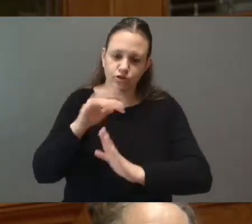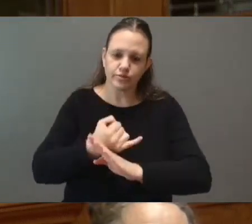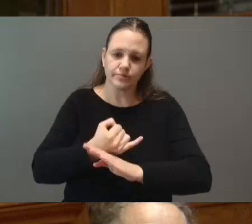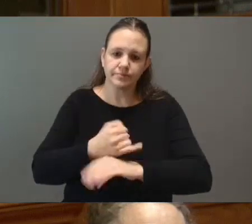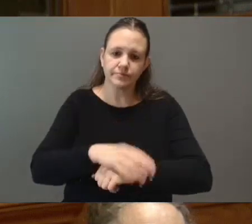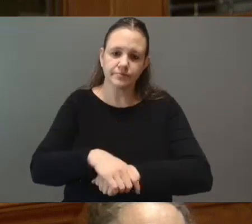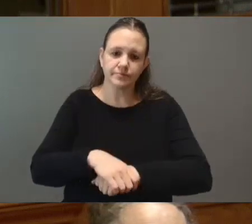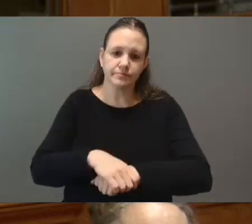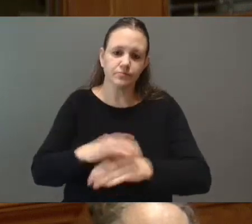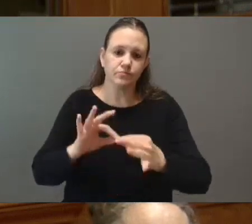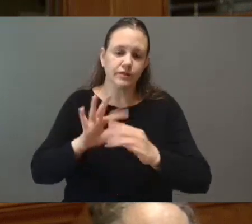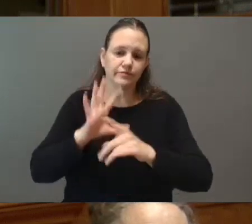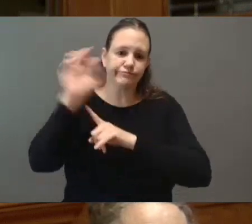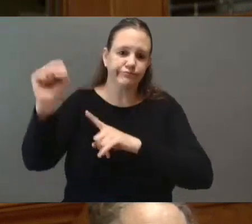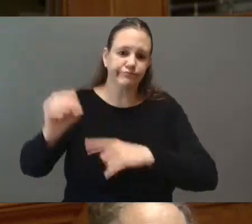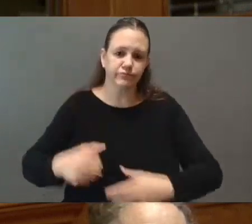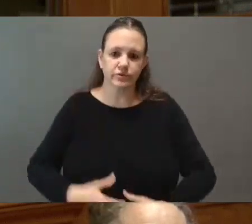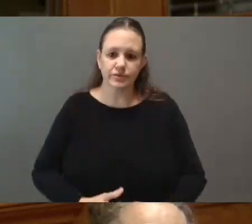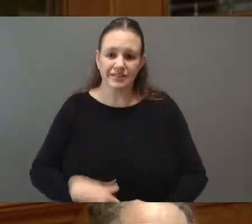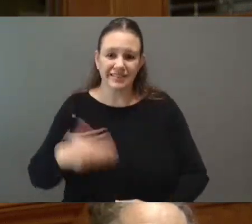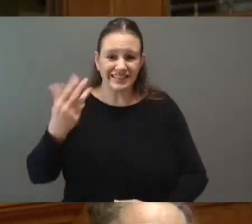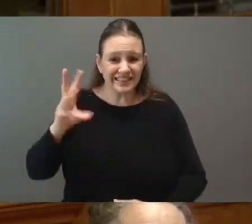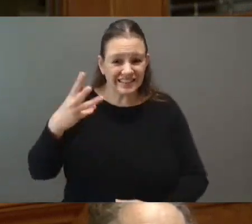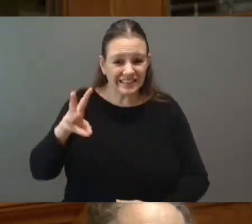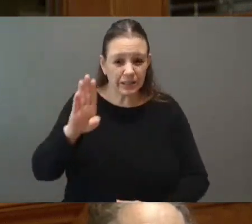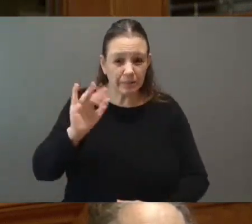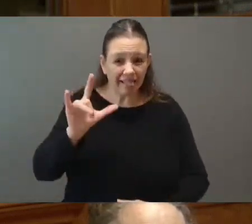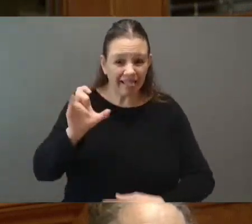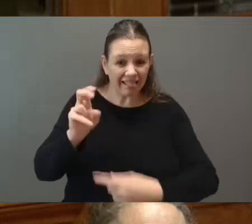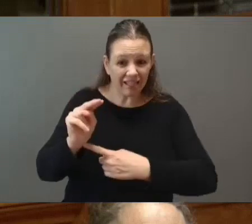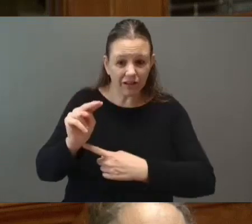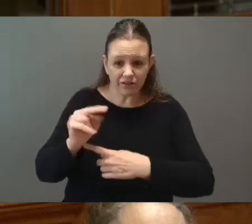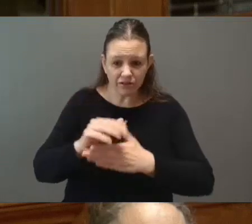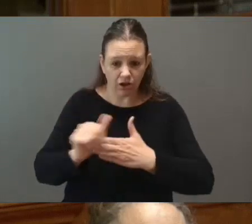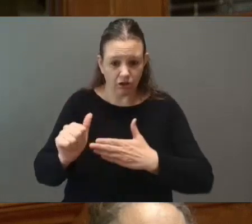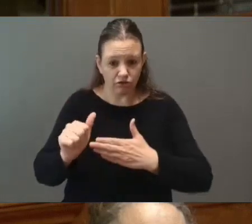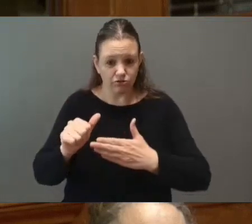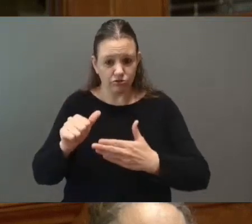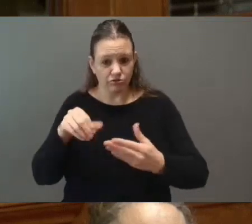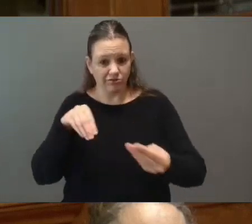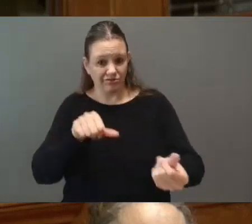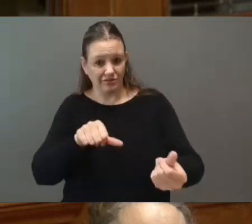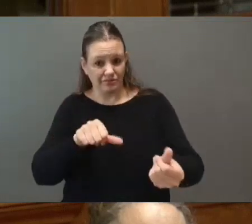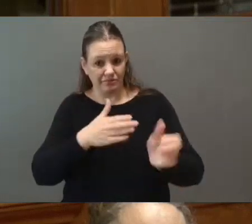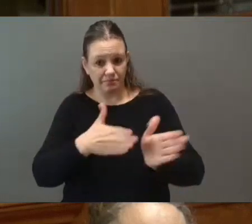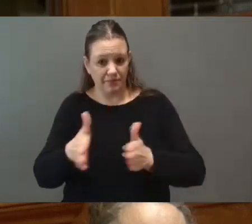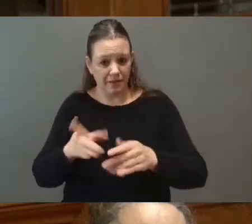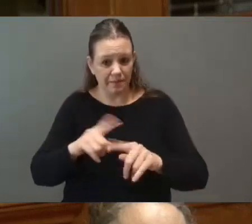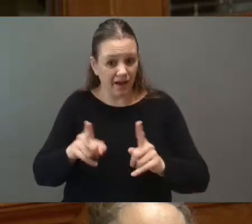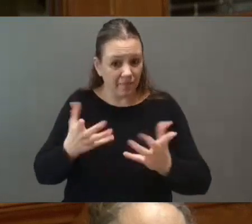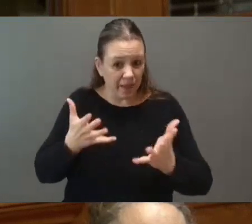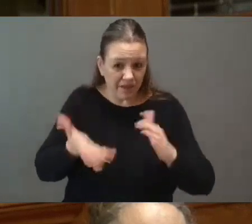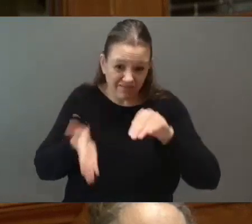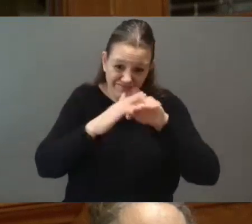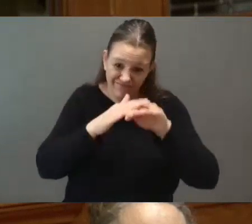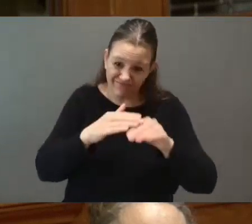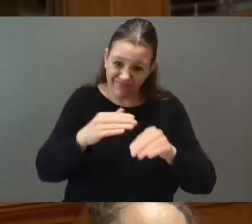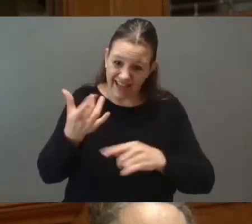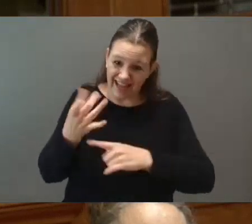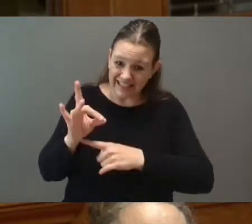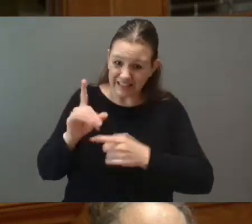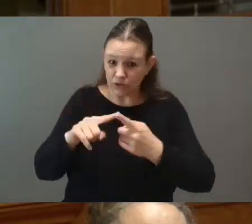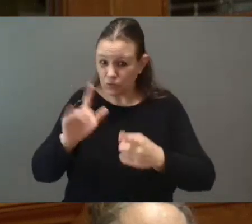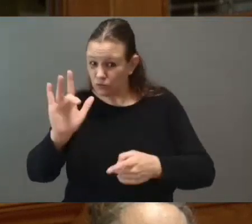that, like most things we buy today, we can expect to pay between 18% and 25% more. This project has been plagued by